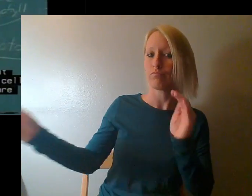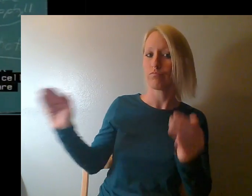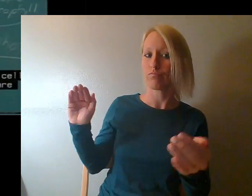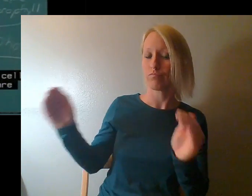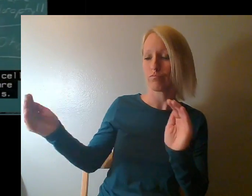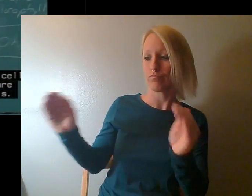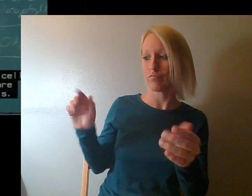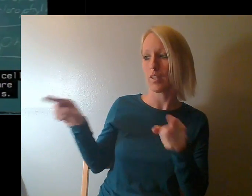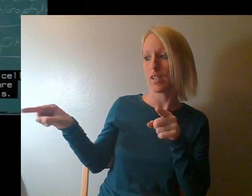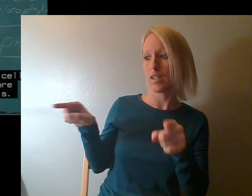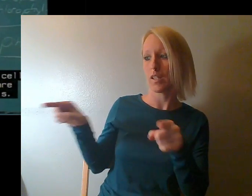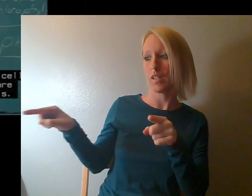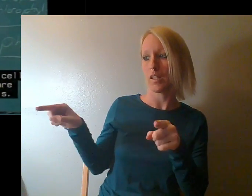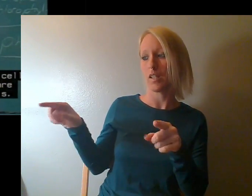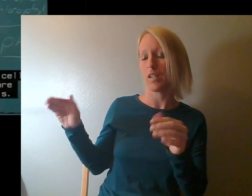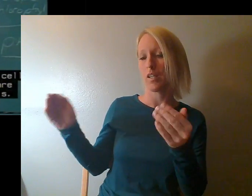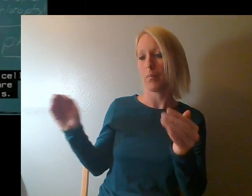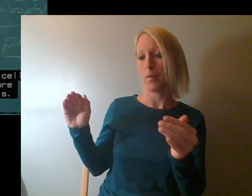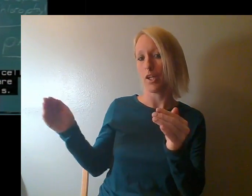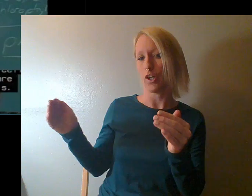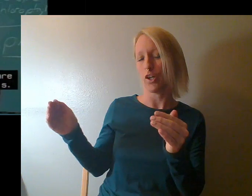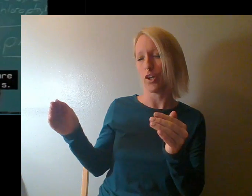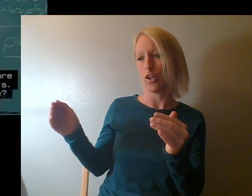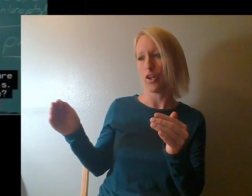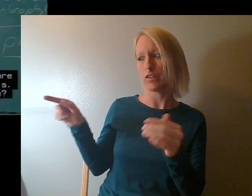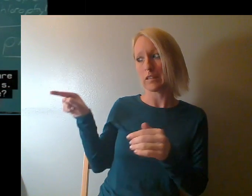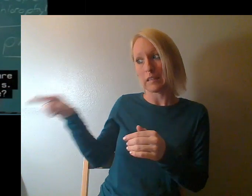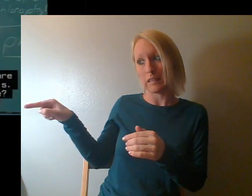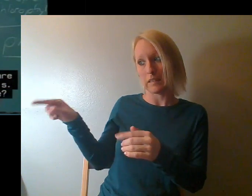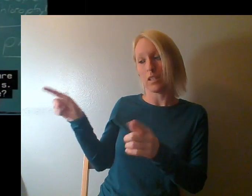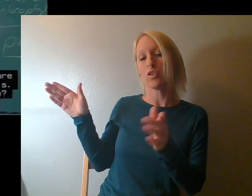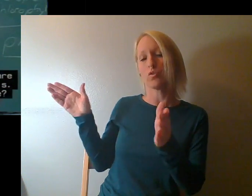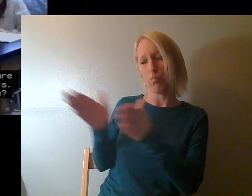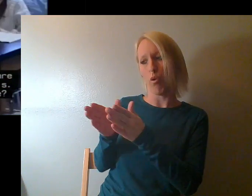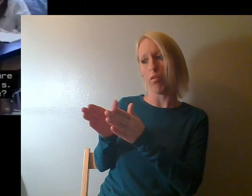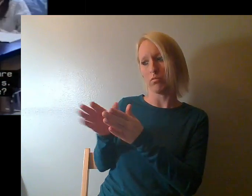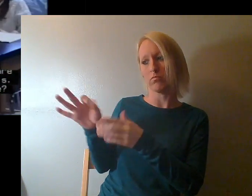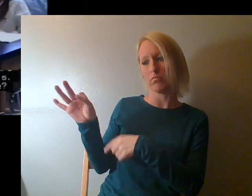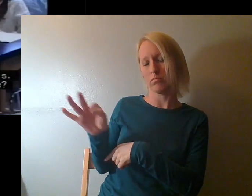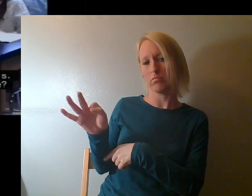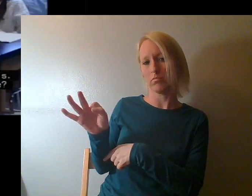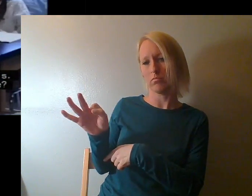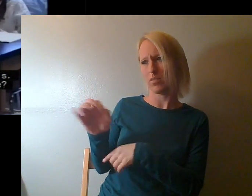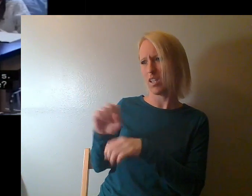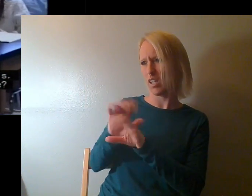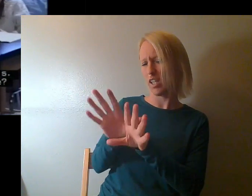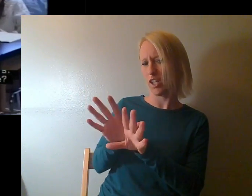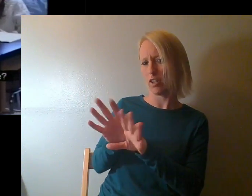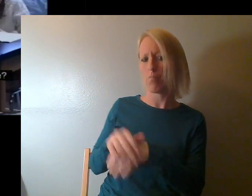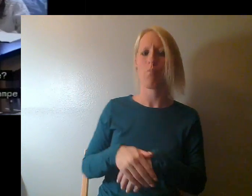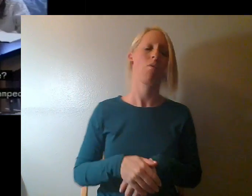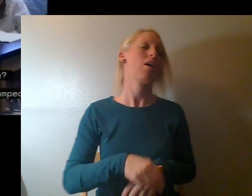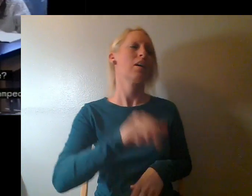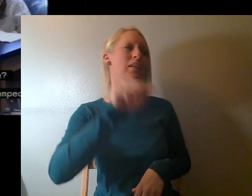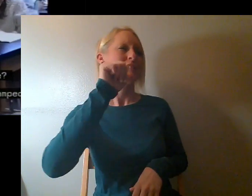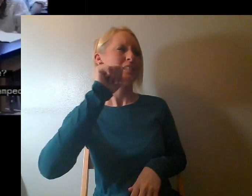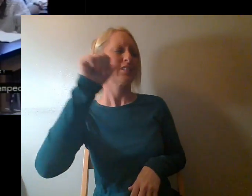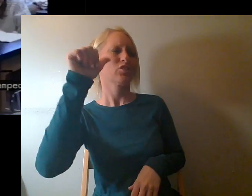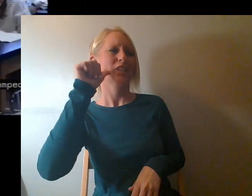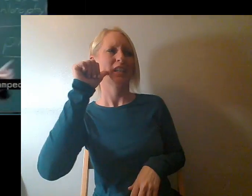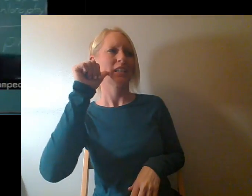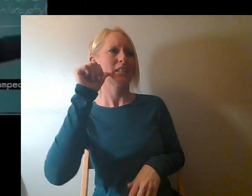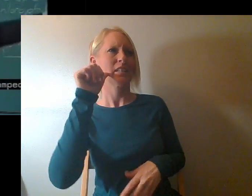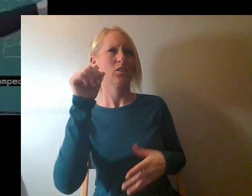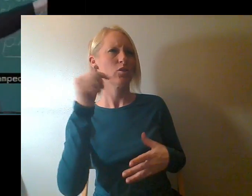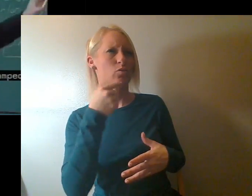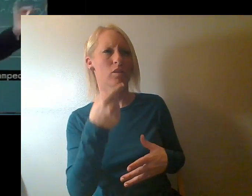red blood cells. Okay? Is that clear for you, though? Well, yesterday Yesterday it was all cramp on the end of the